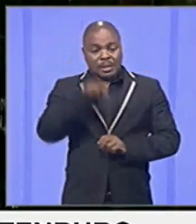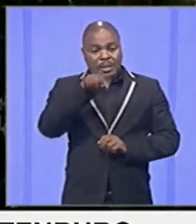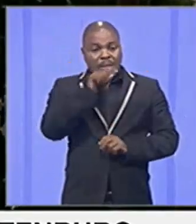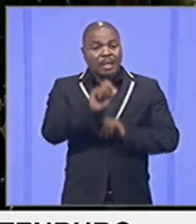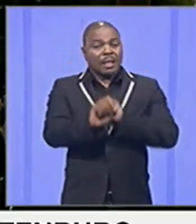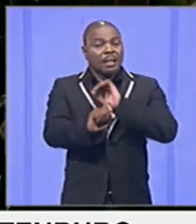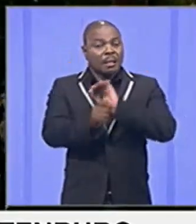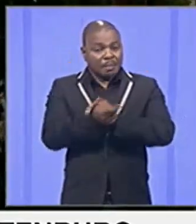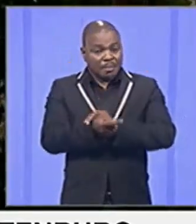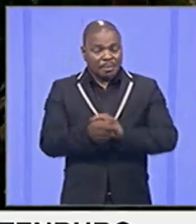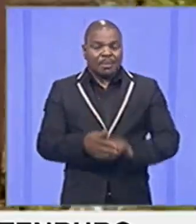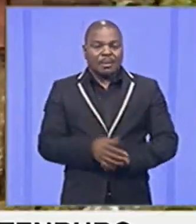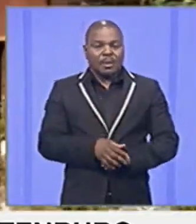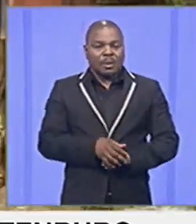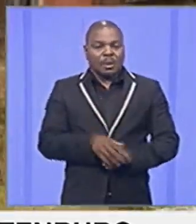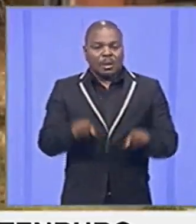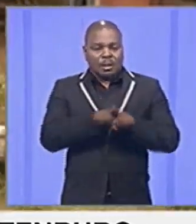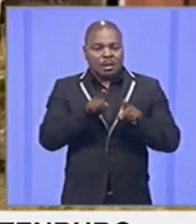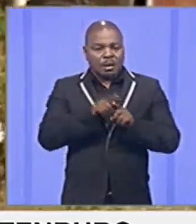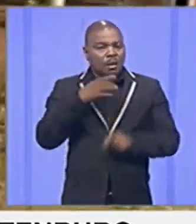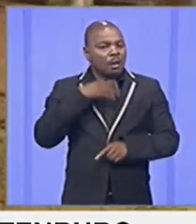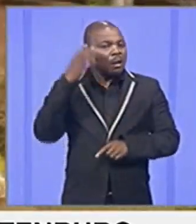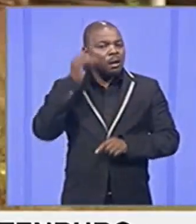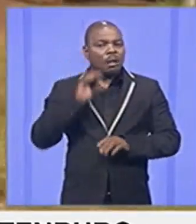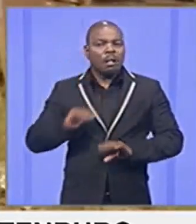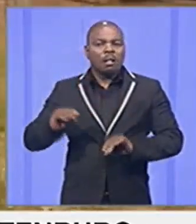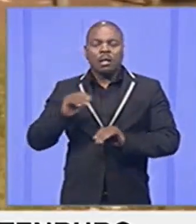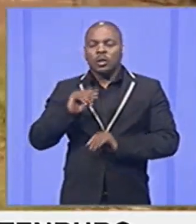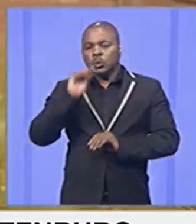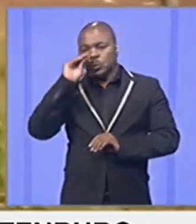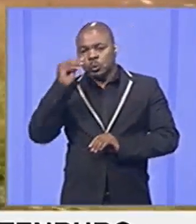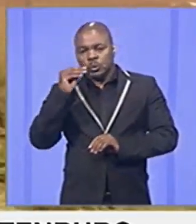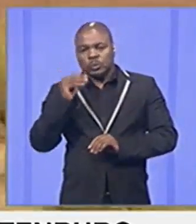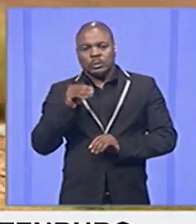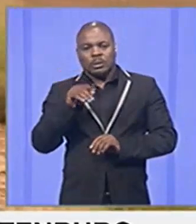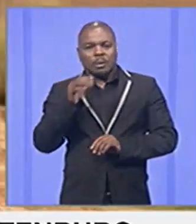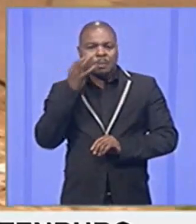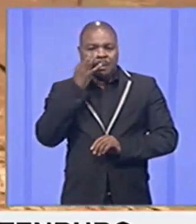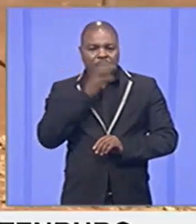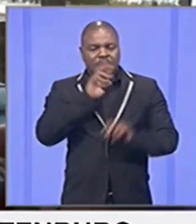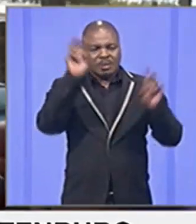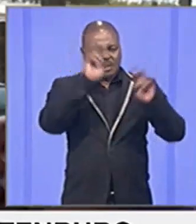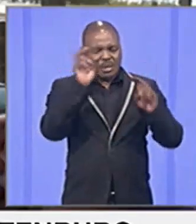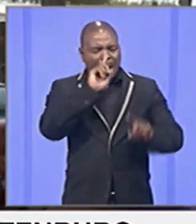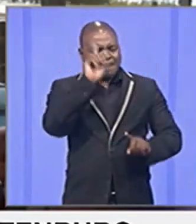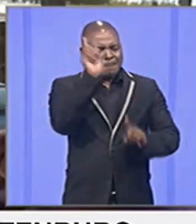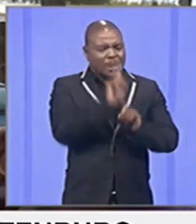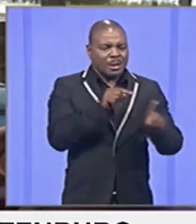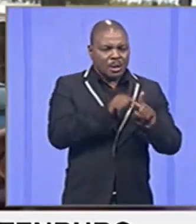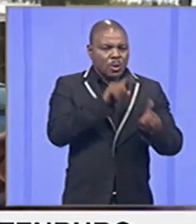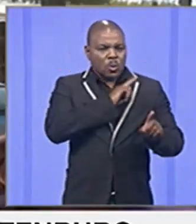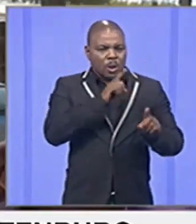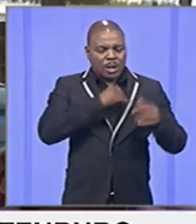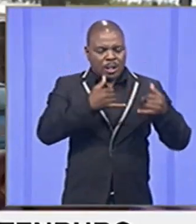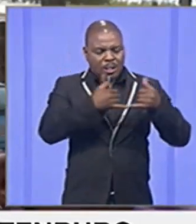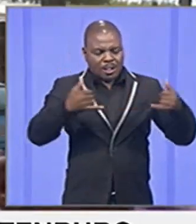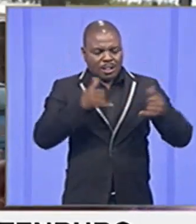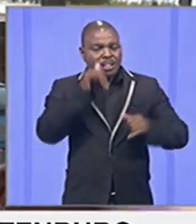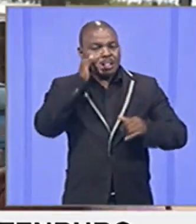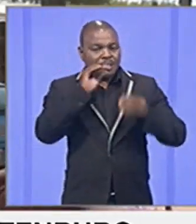ye ya ka ha re utlwa le mo dikganyeng go bua go tiki bana ba le ba tshukilwe ke motlakase o seng ka ha molao.